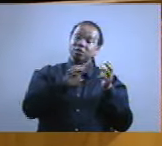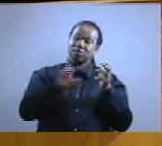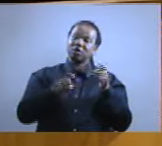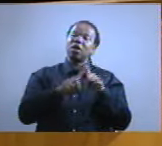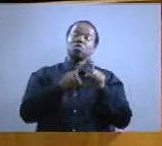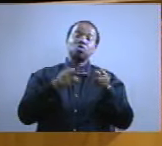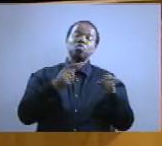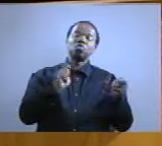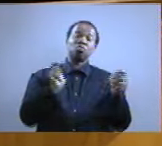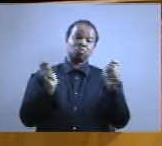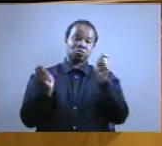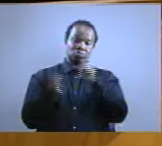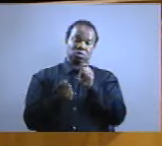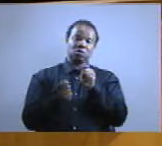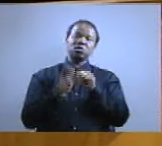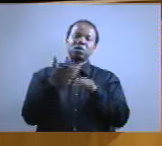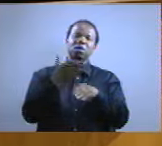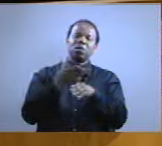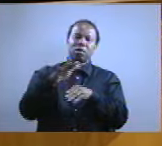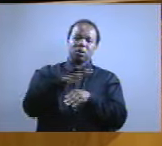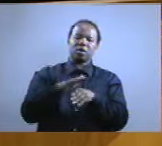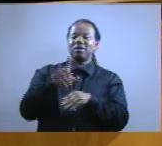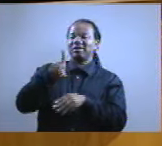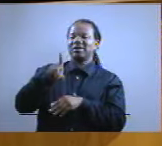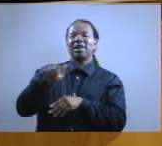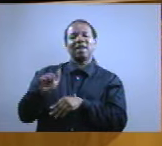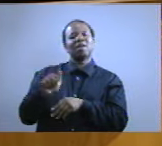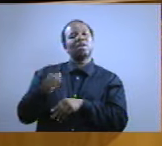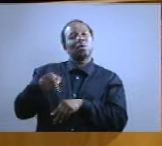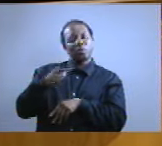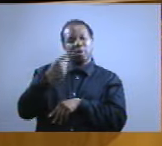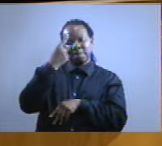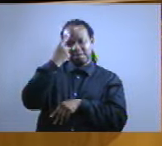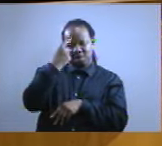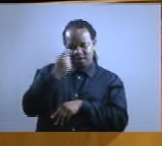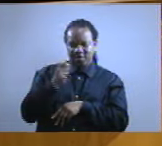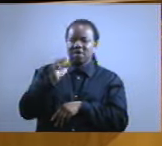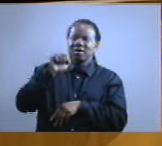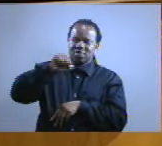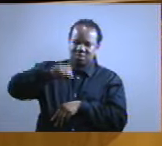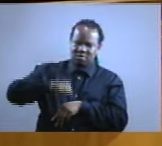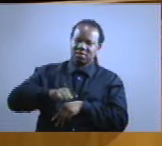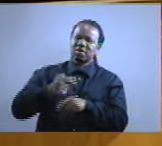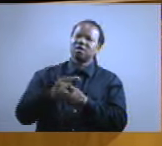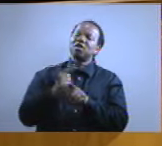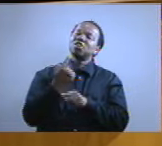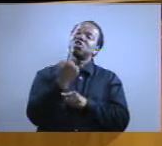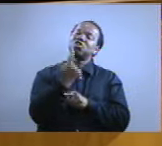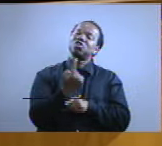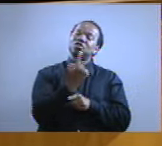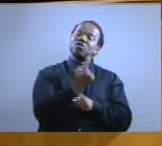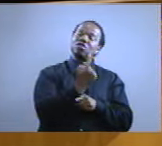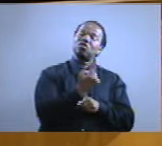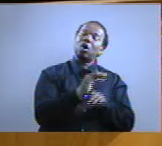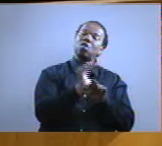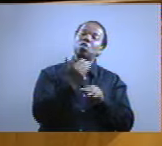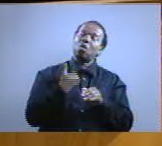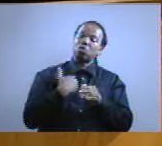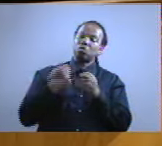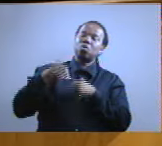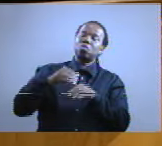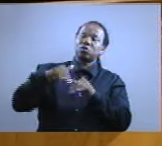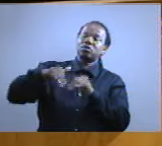in the South African labour market. The DA believes that it is desirable that individuals from diverse backgrounds should lead,